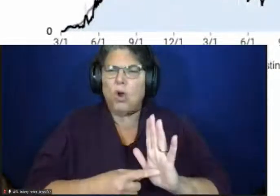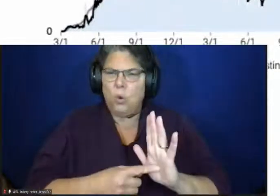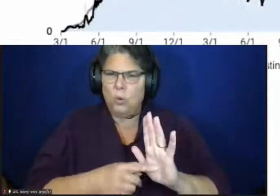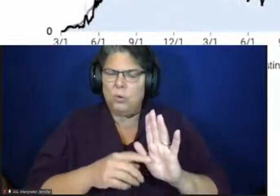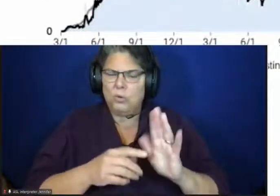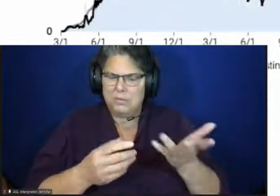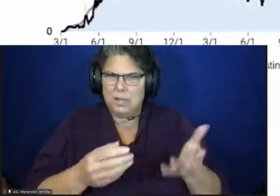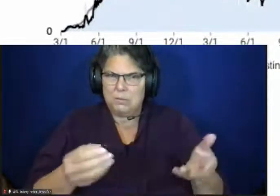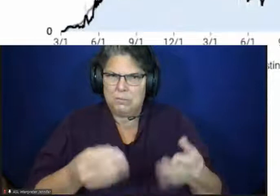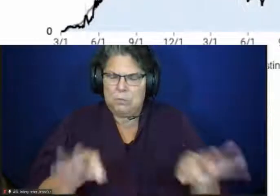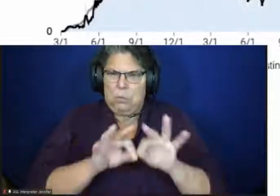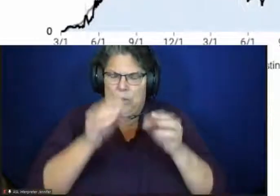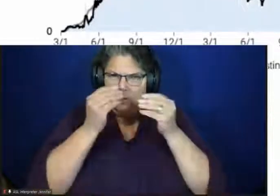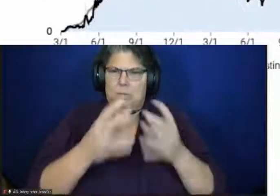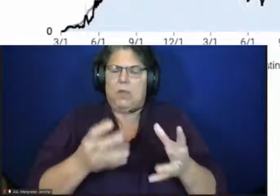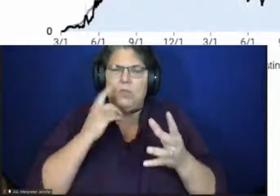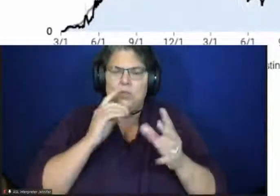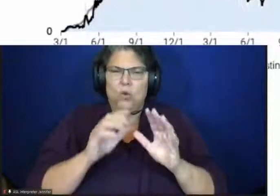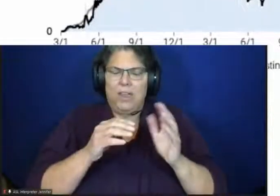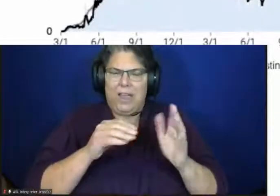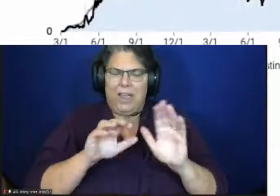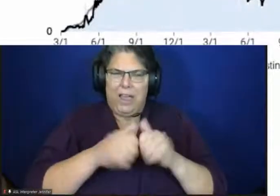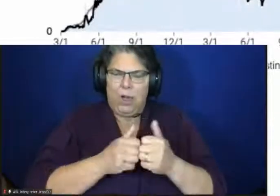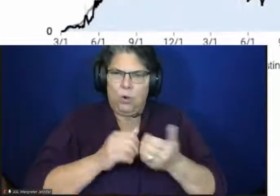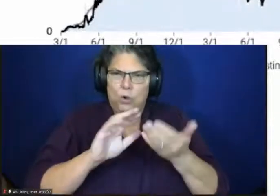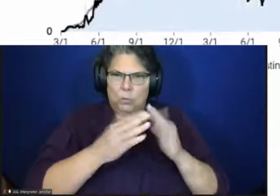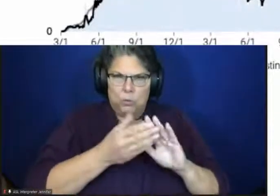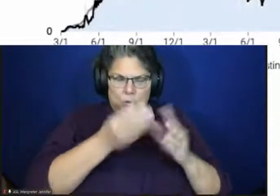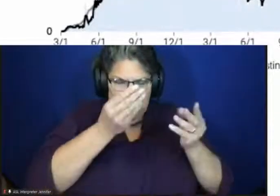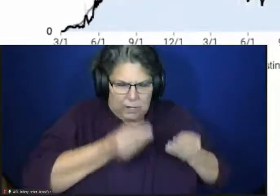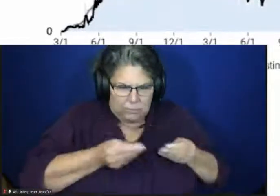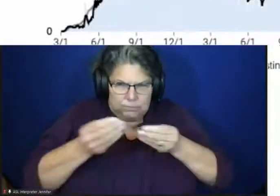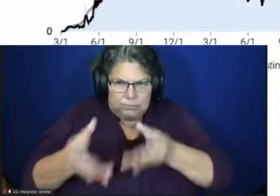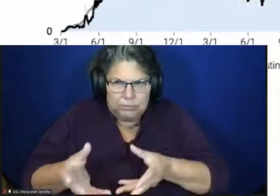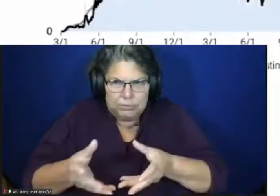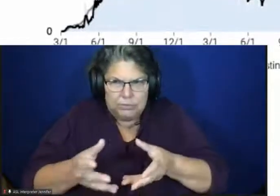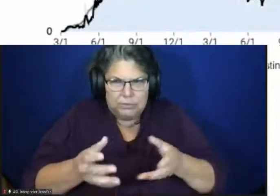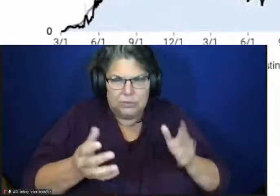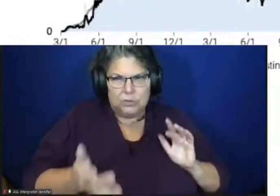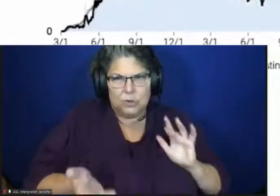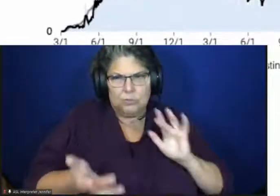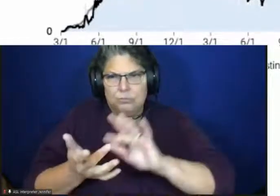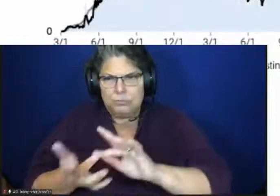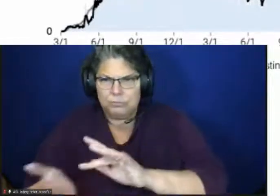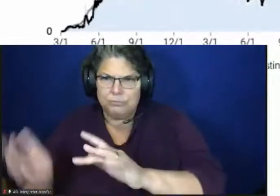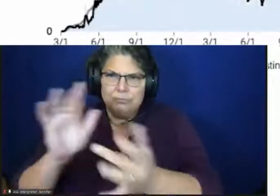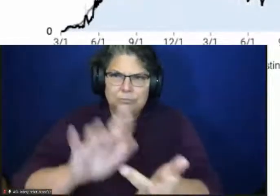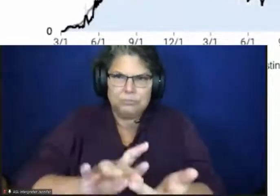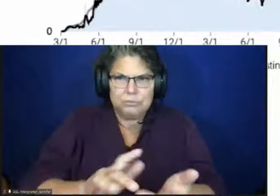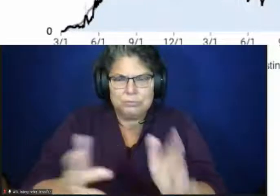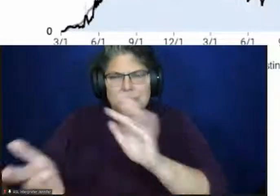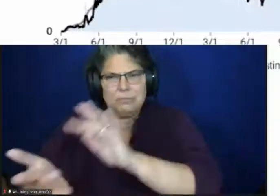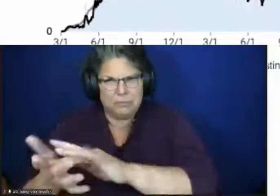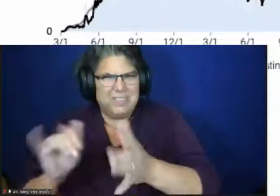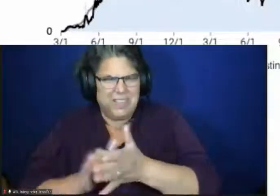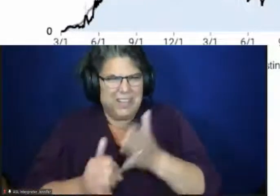transmission, and so the community transmission is our main identifiable